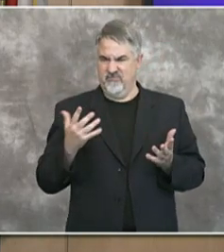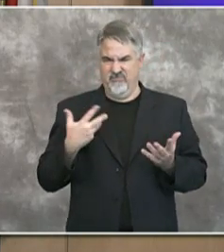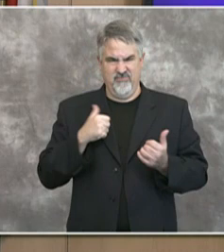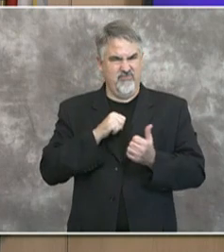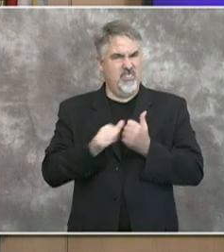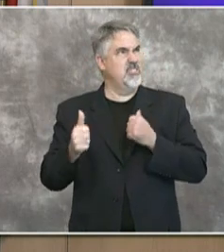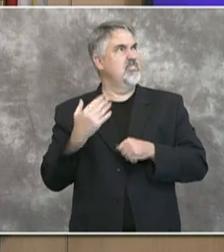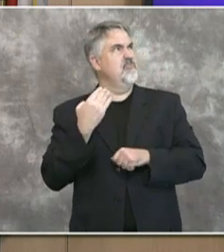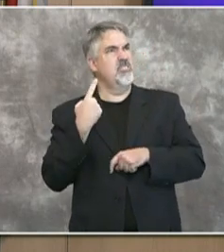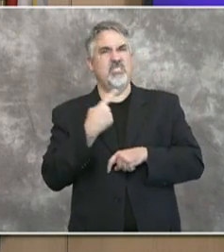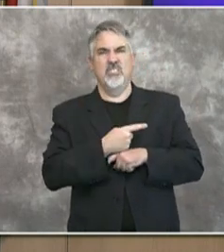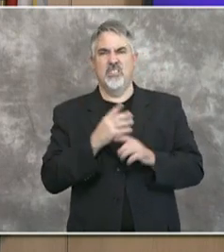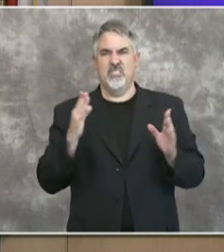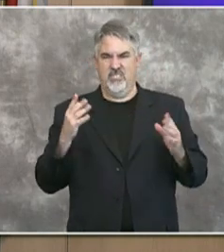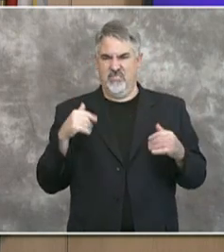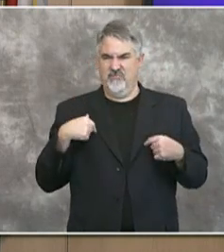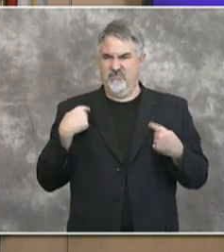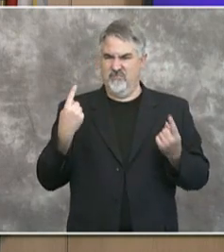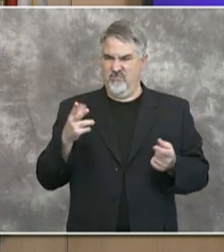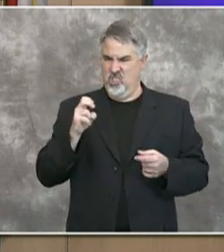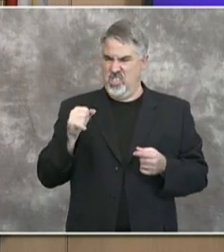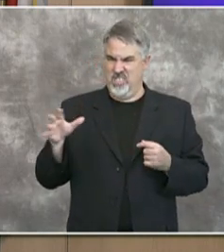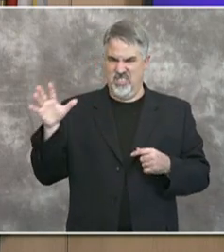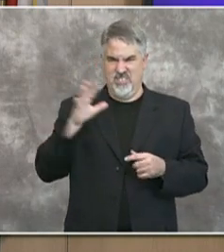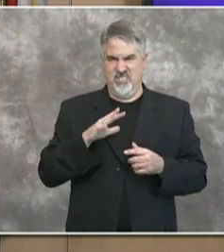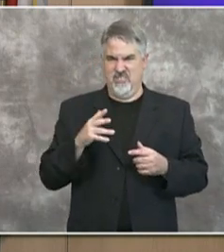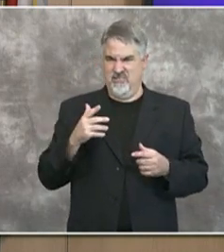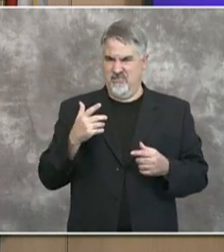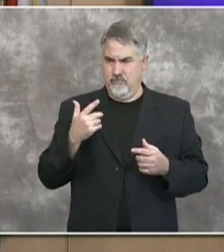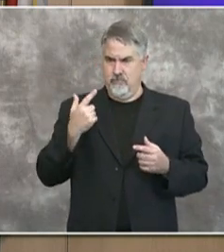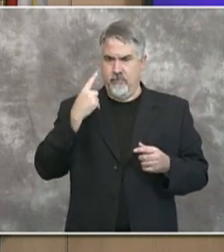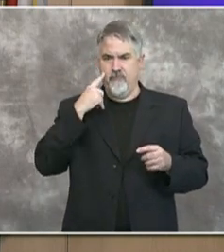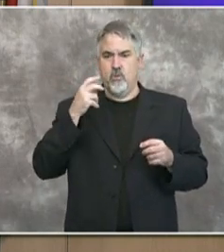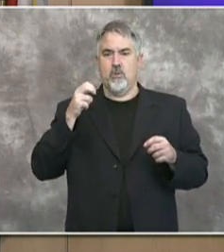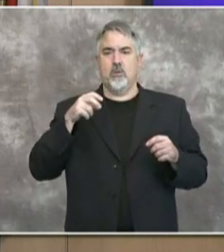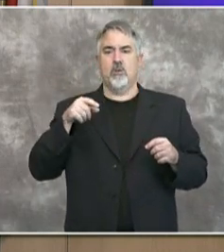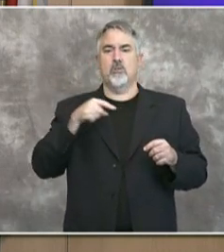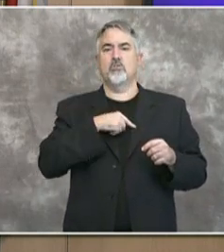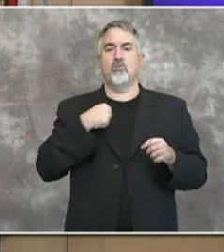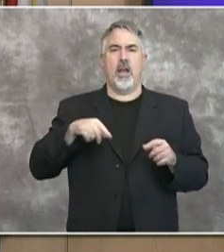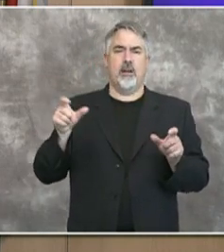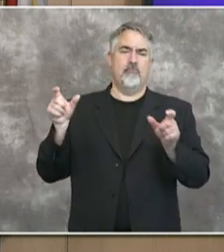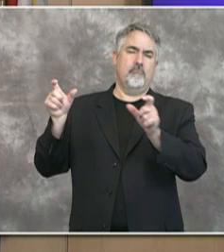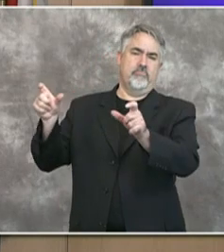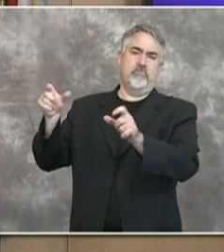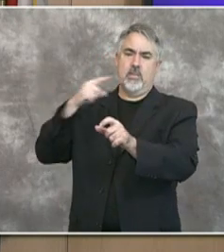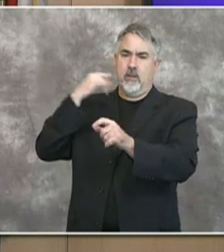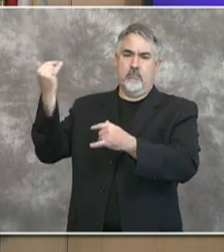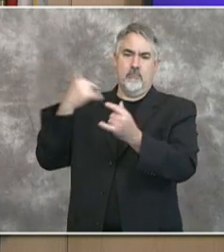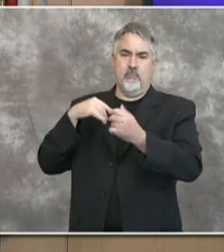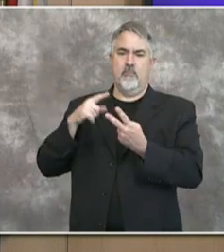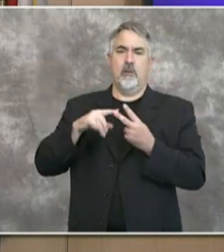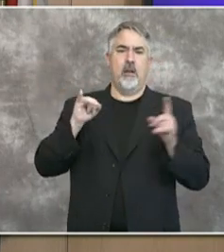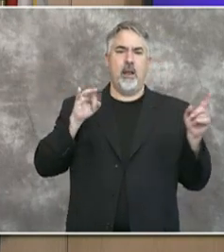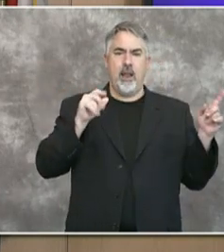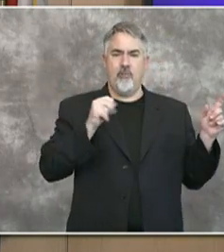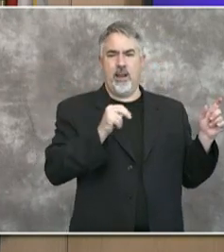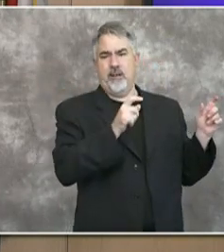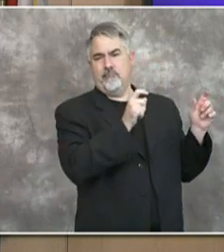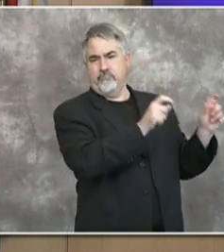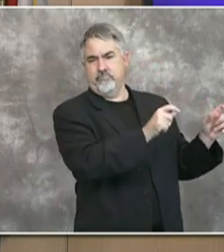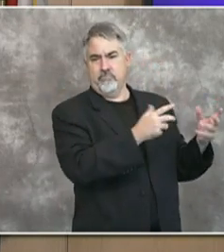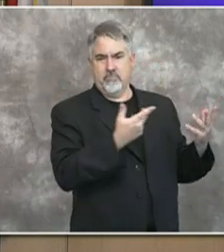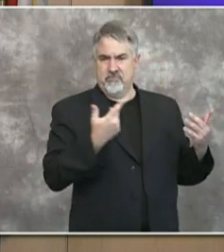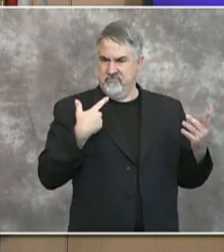The United States instituted that early for travelers from China, from Italy, from Iran. And so it was just consideration to extend